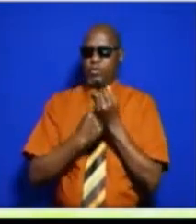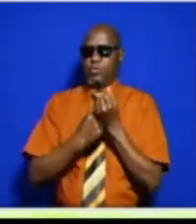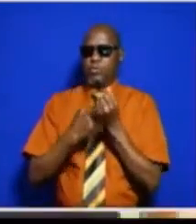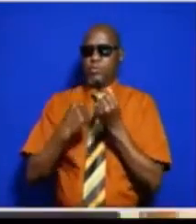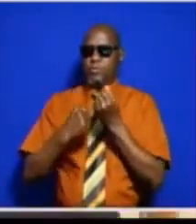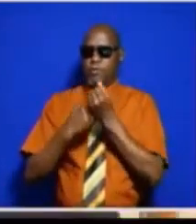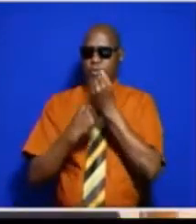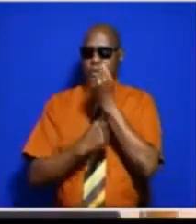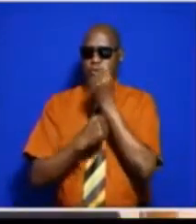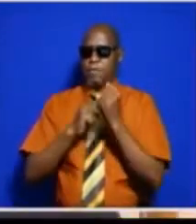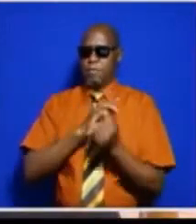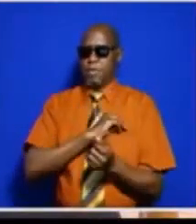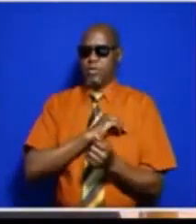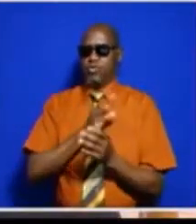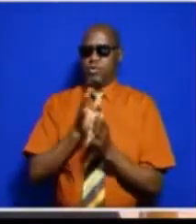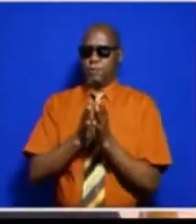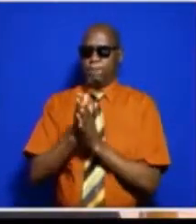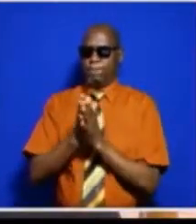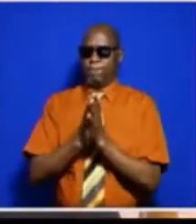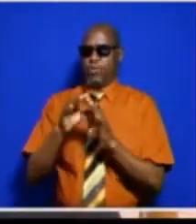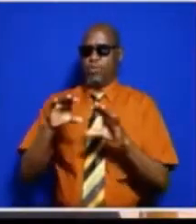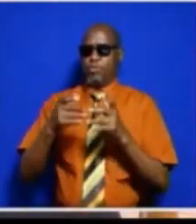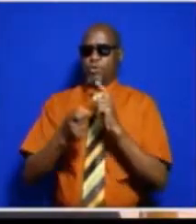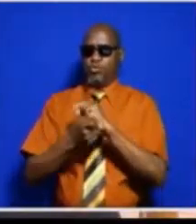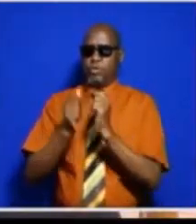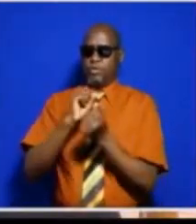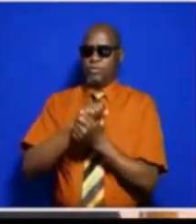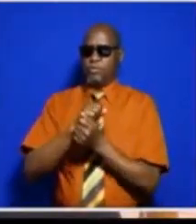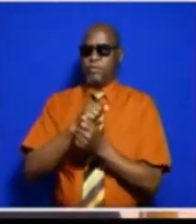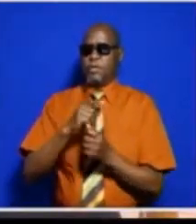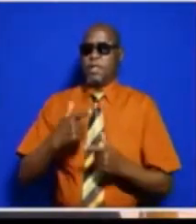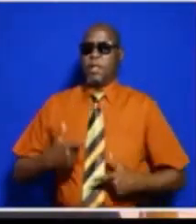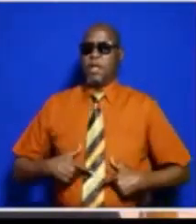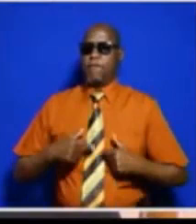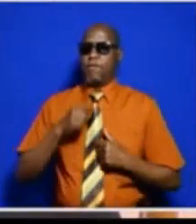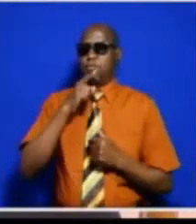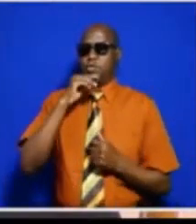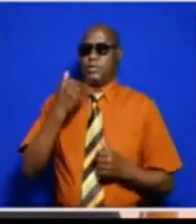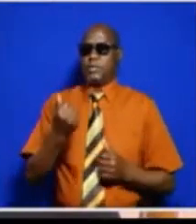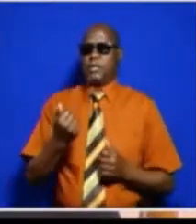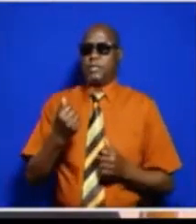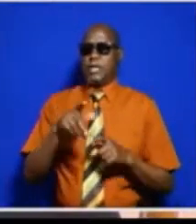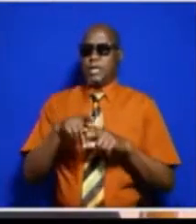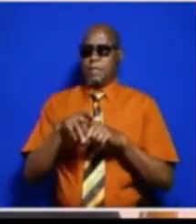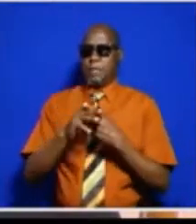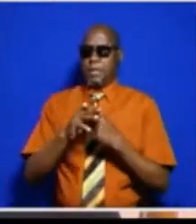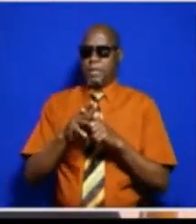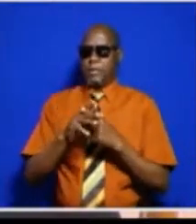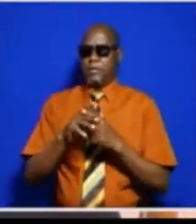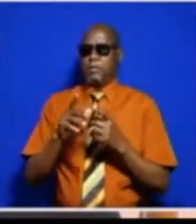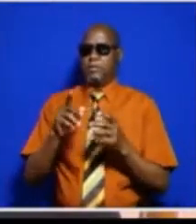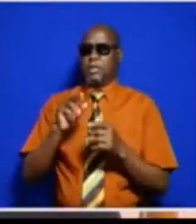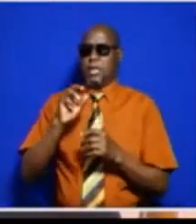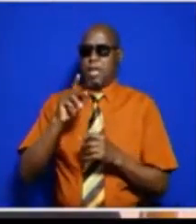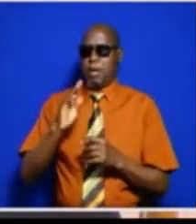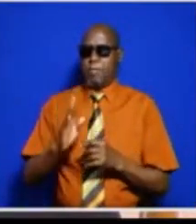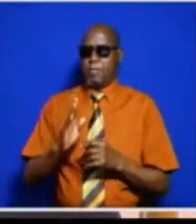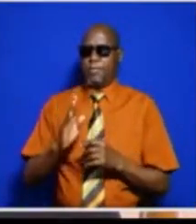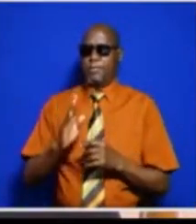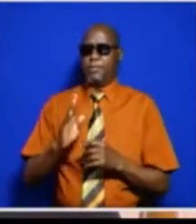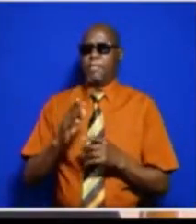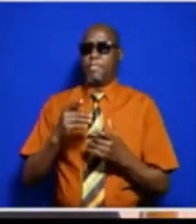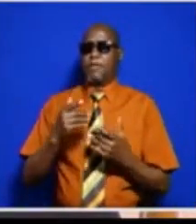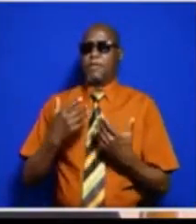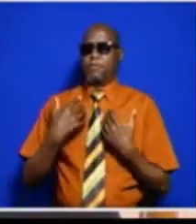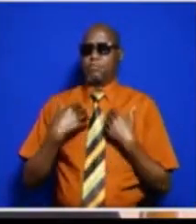to empower communities and transform the lives of the boy child through treatment, rehabilitation, and ensuring their physical health and